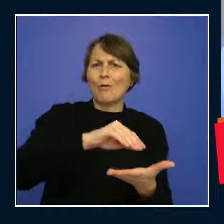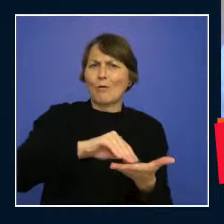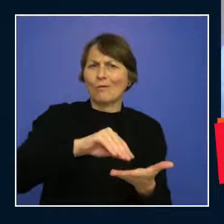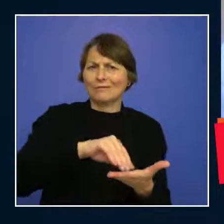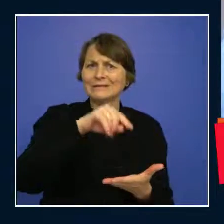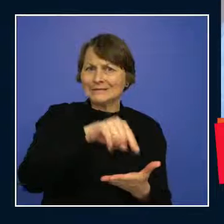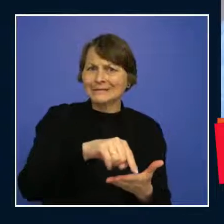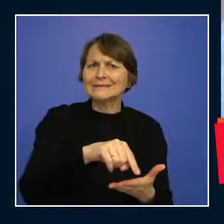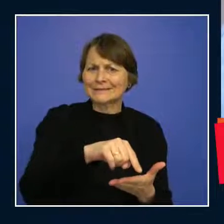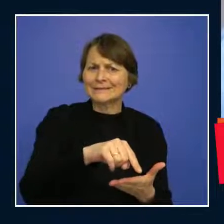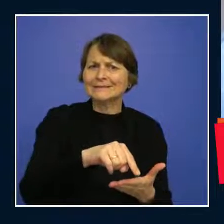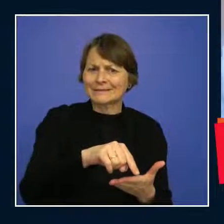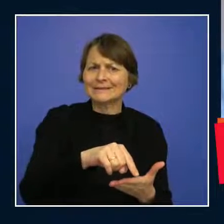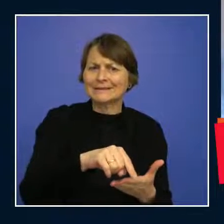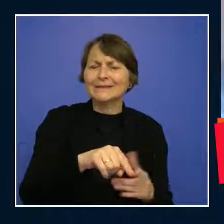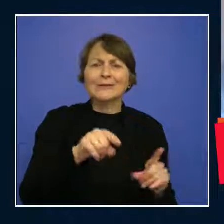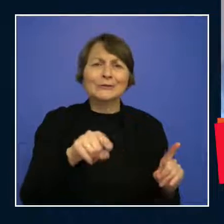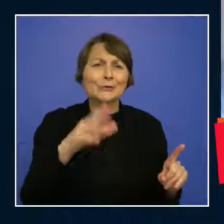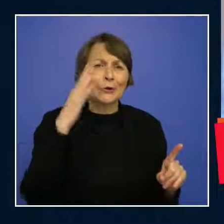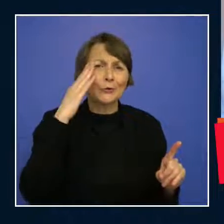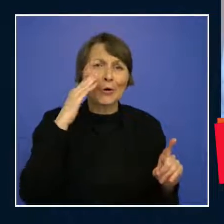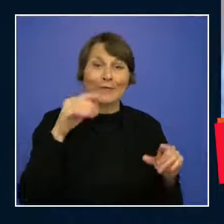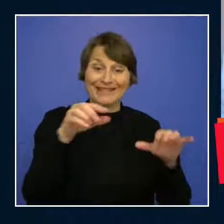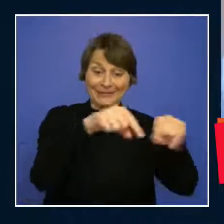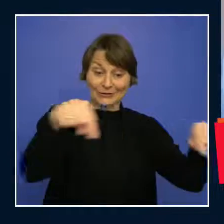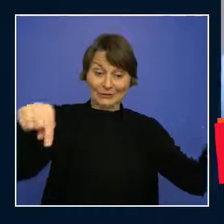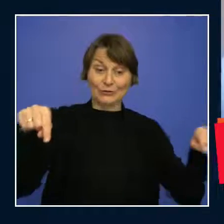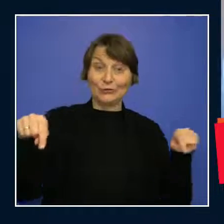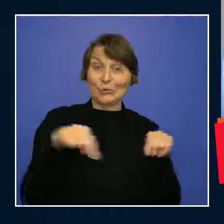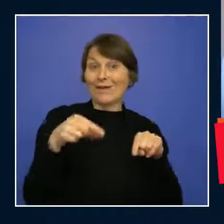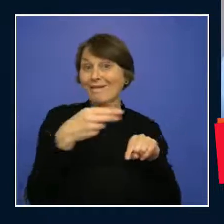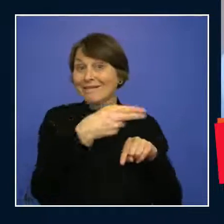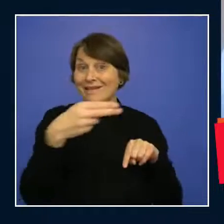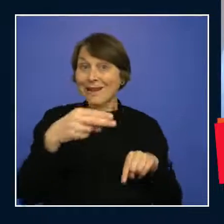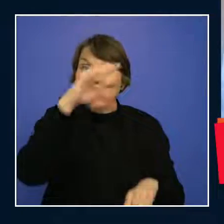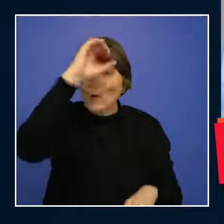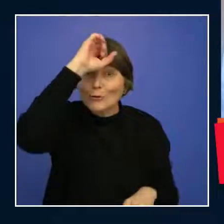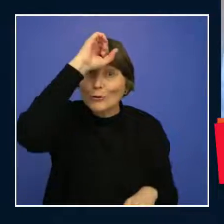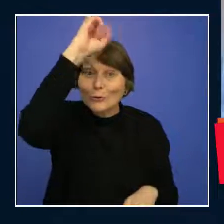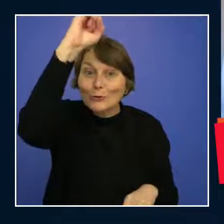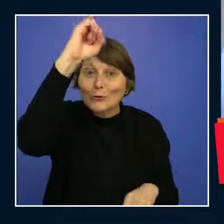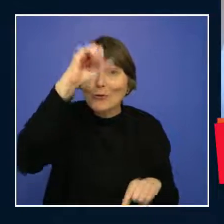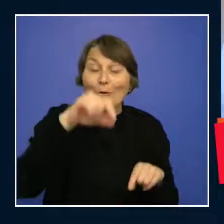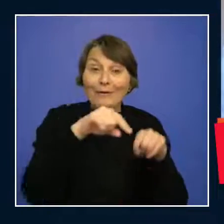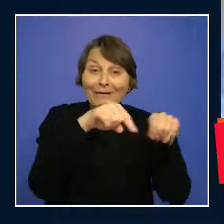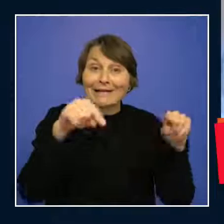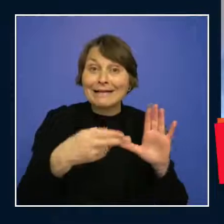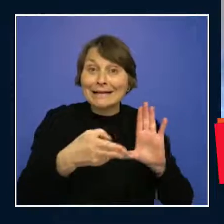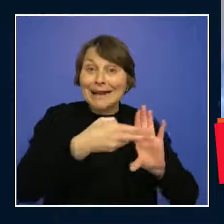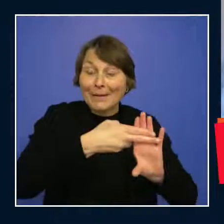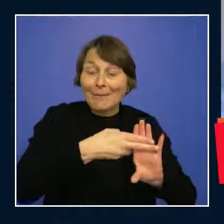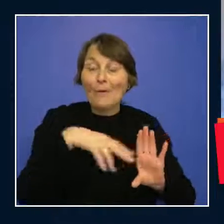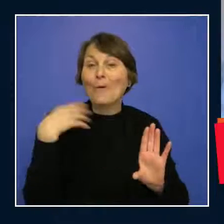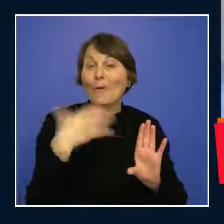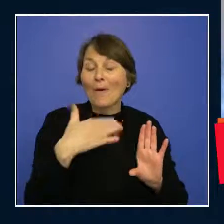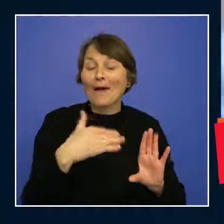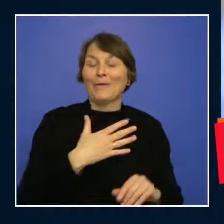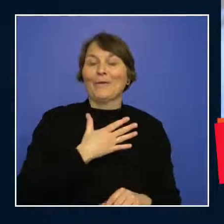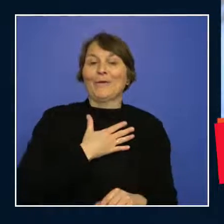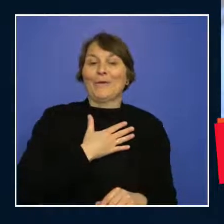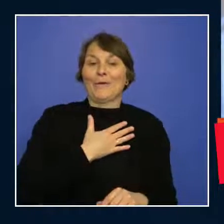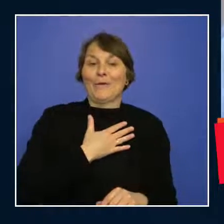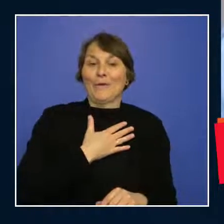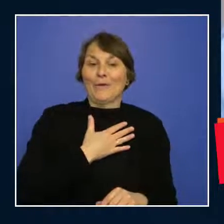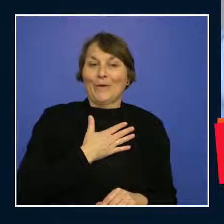street has been renamed to Unicorn Square. So nice. I didn't realise we had so much in common, but it's lovely. I think I've got a